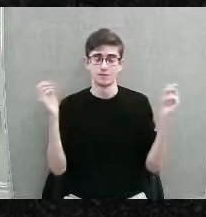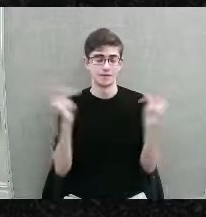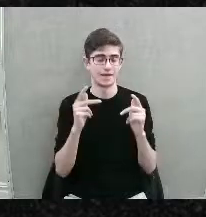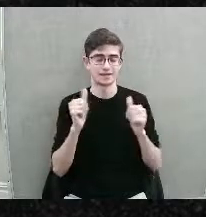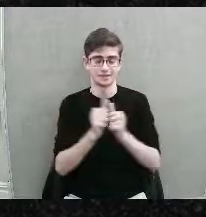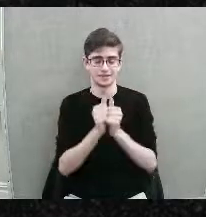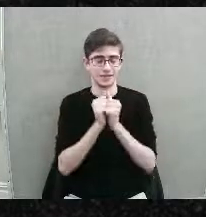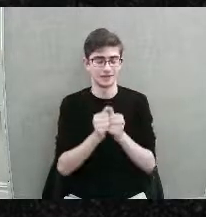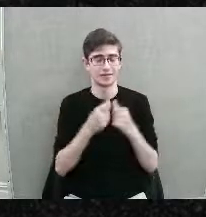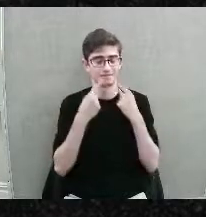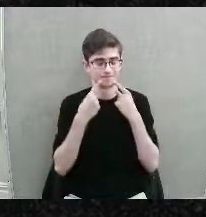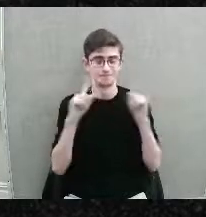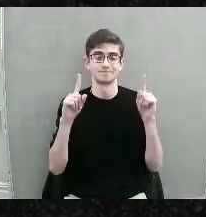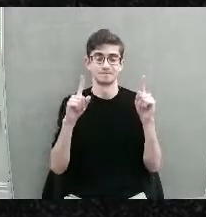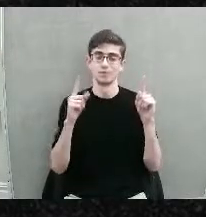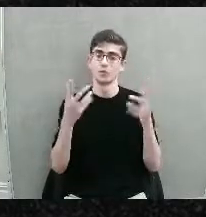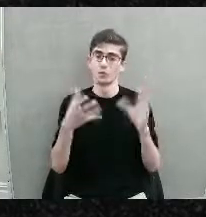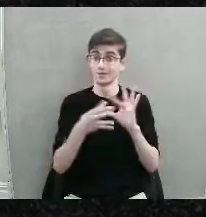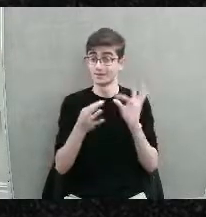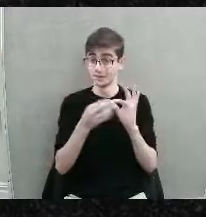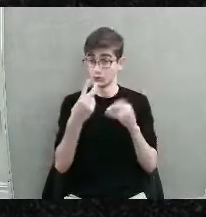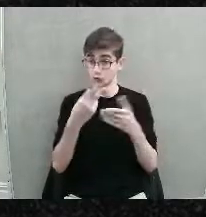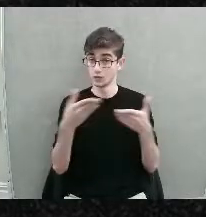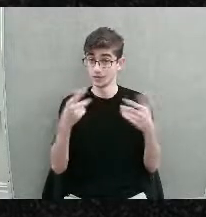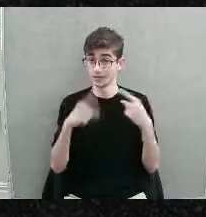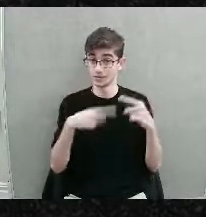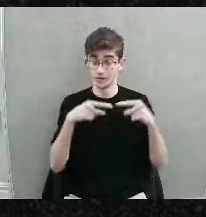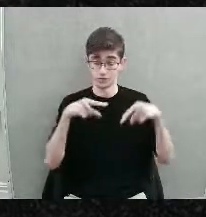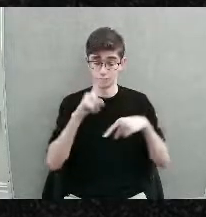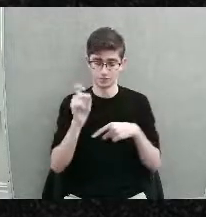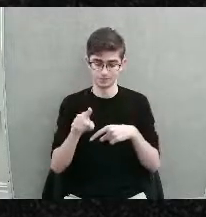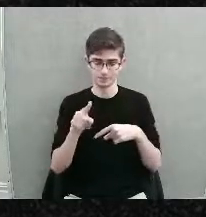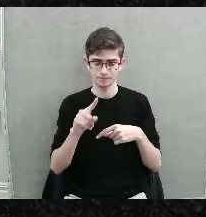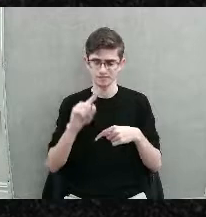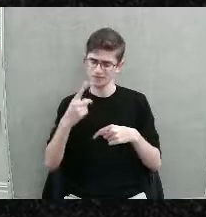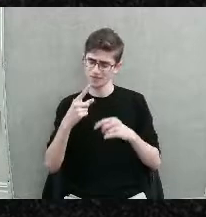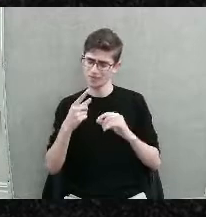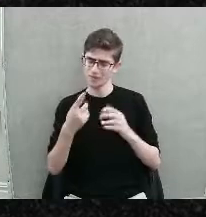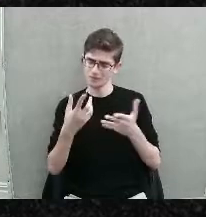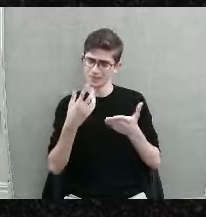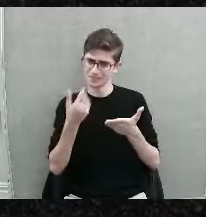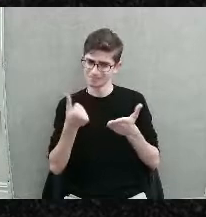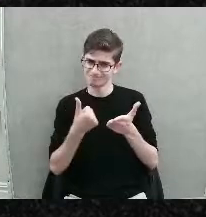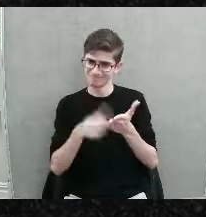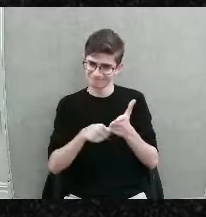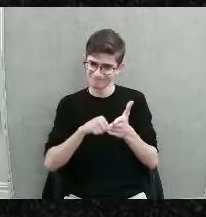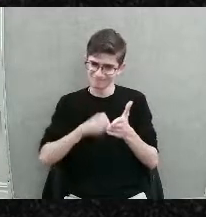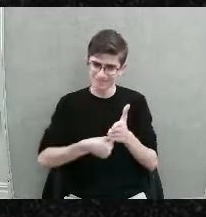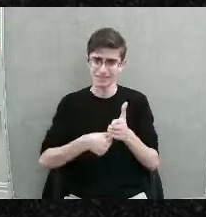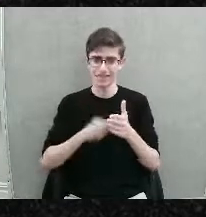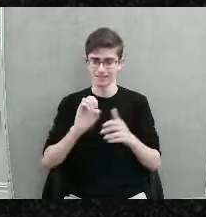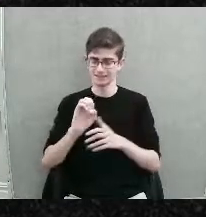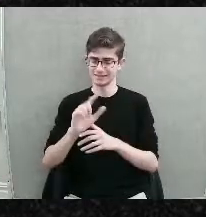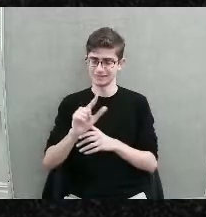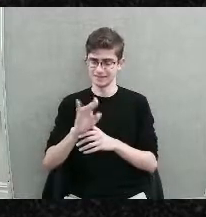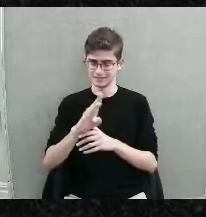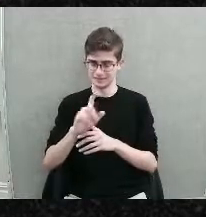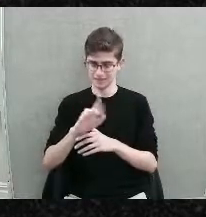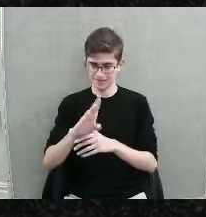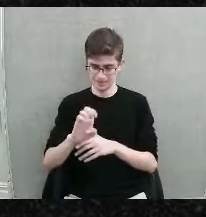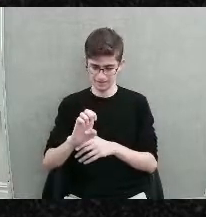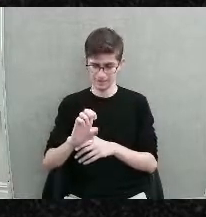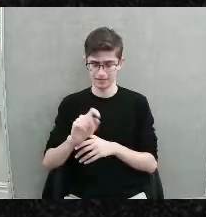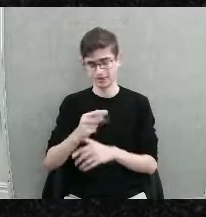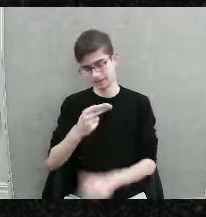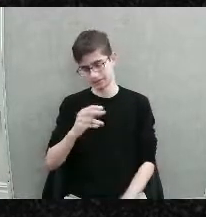you. I just want to say two things about this question. The first is really to echo what Elizabeth was saying about the not the rise in